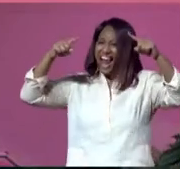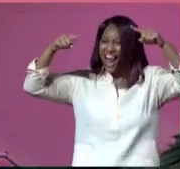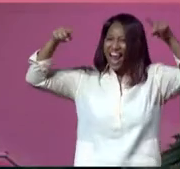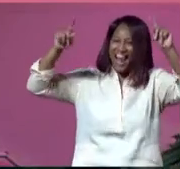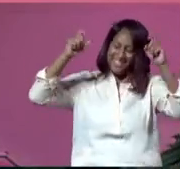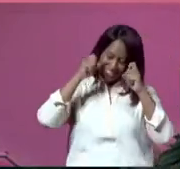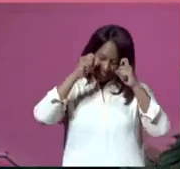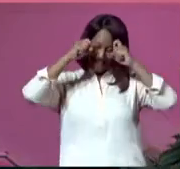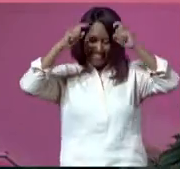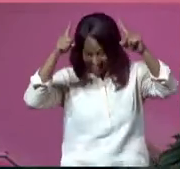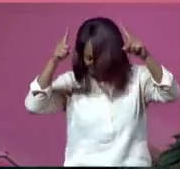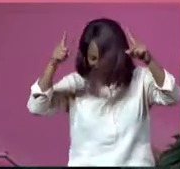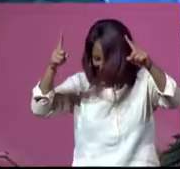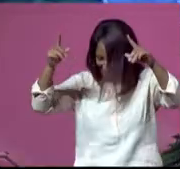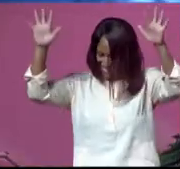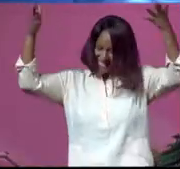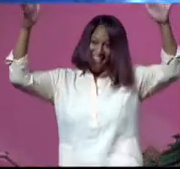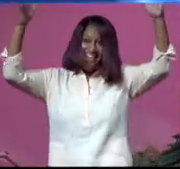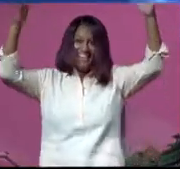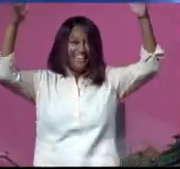Surprise."